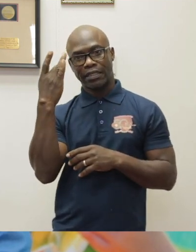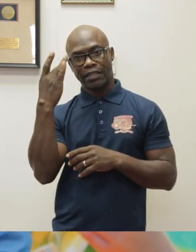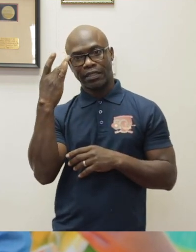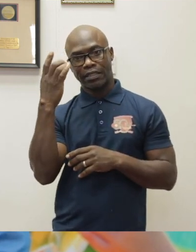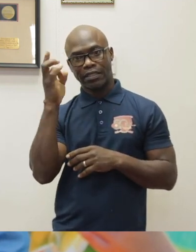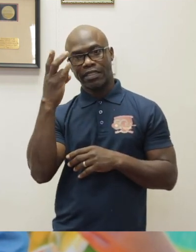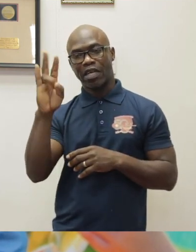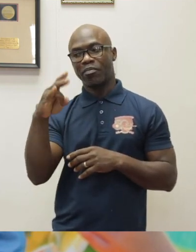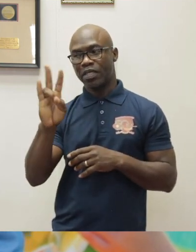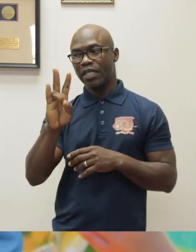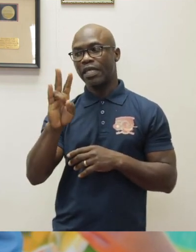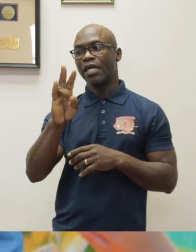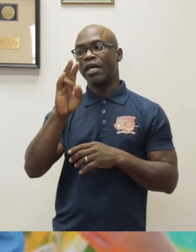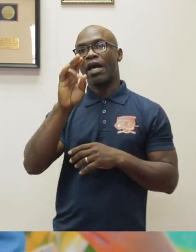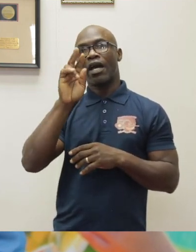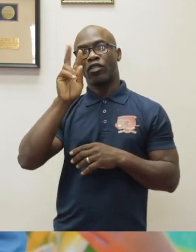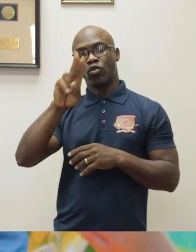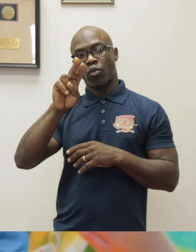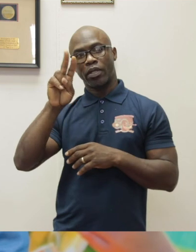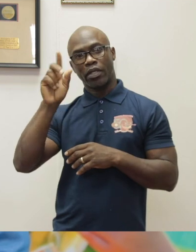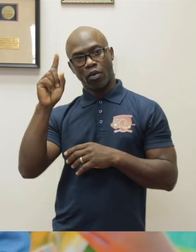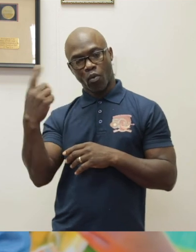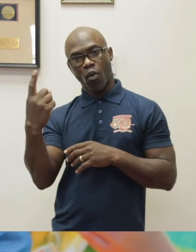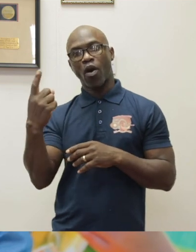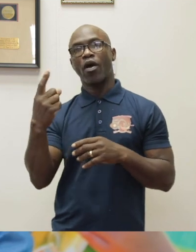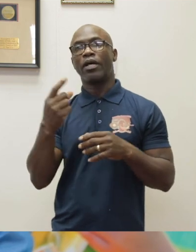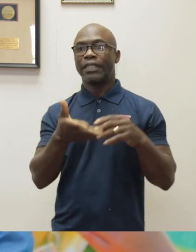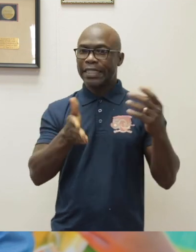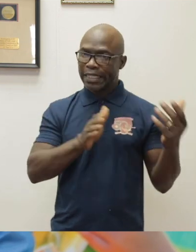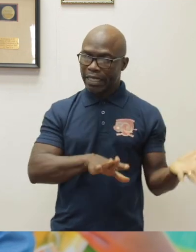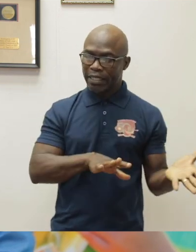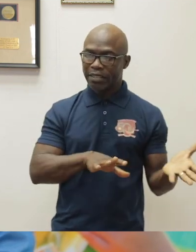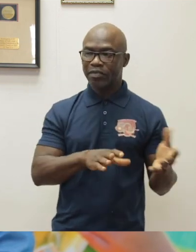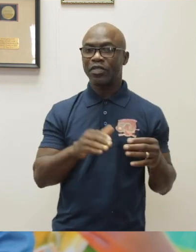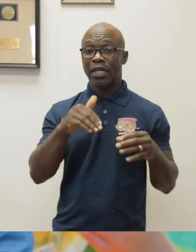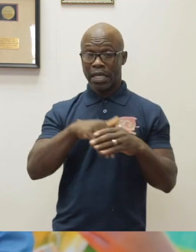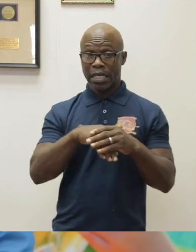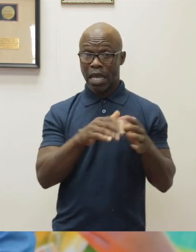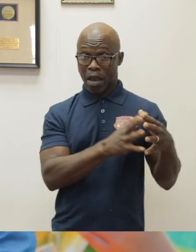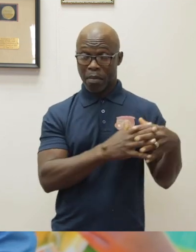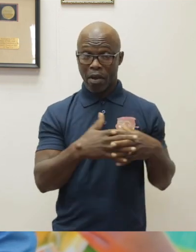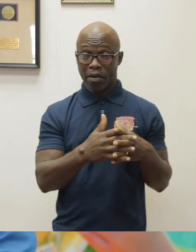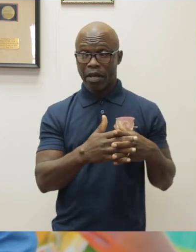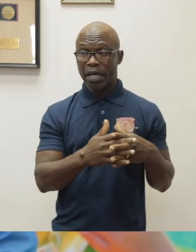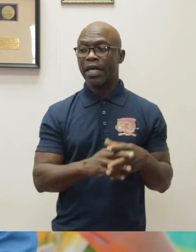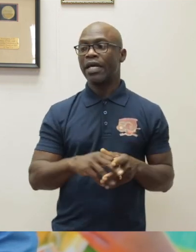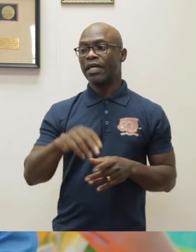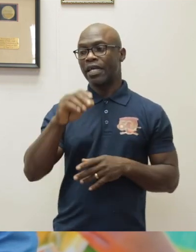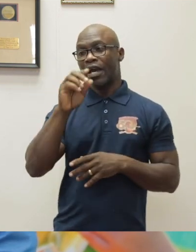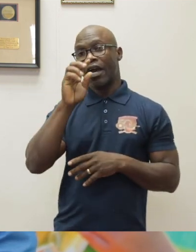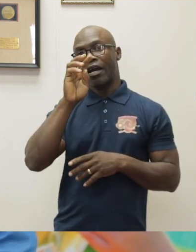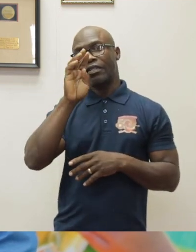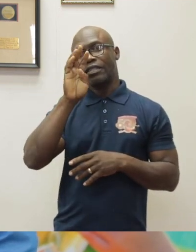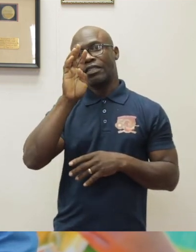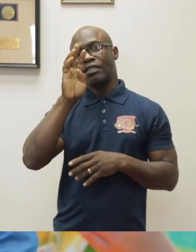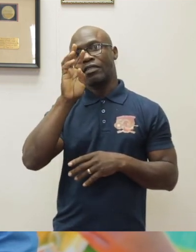117,021 deaths. In our region, the region of the Americas, there are